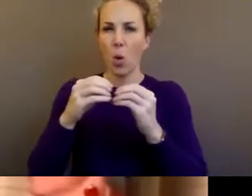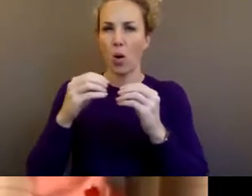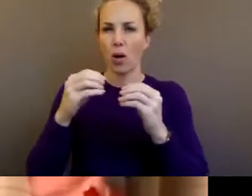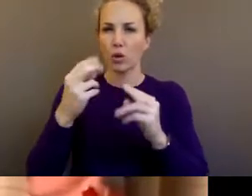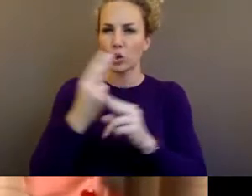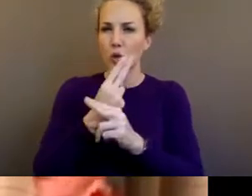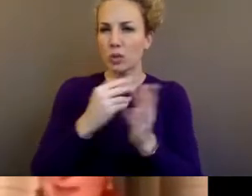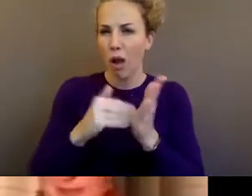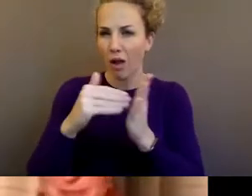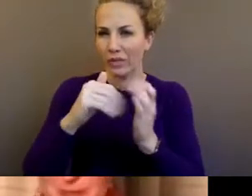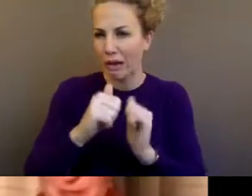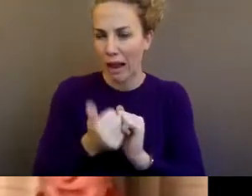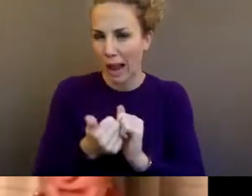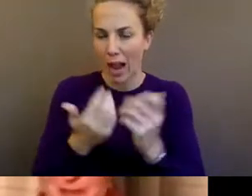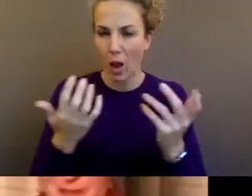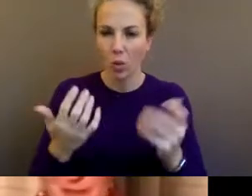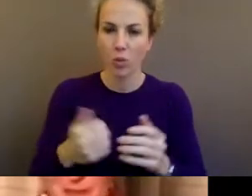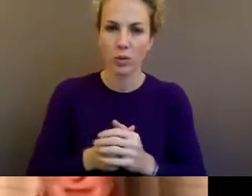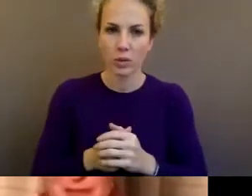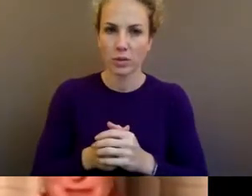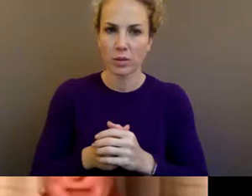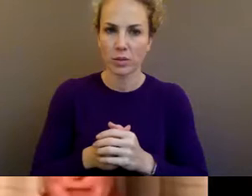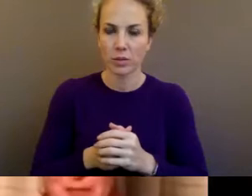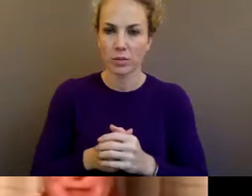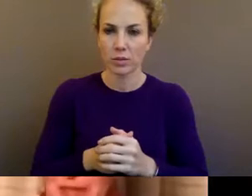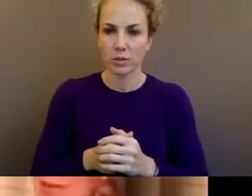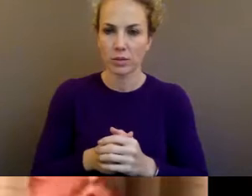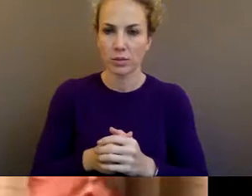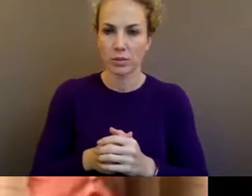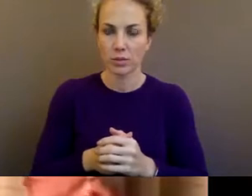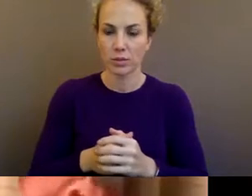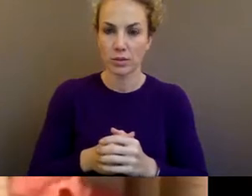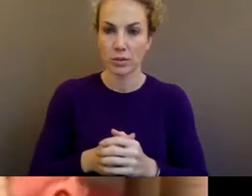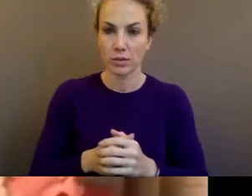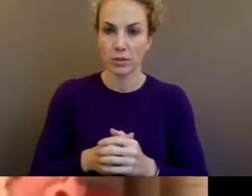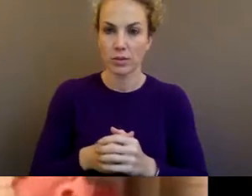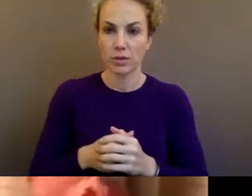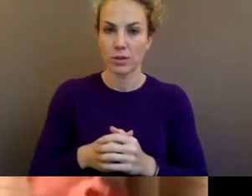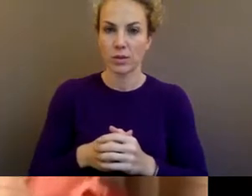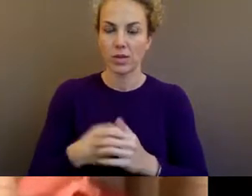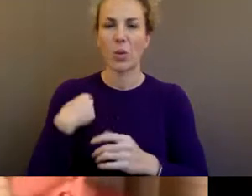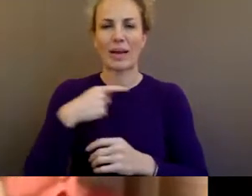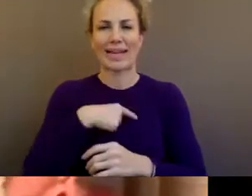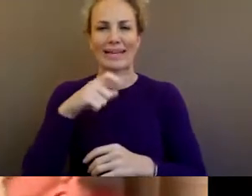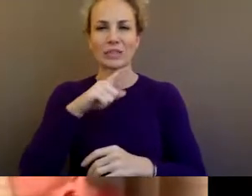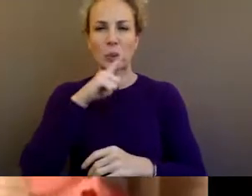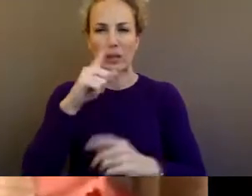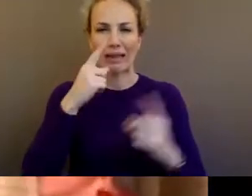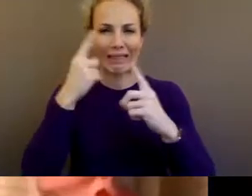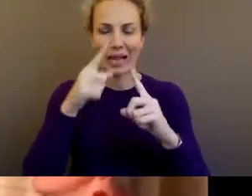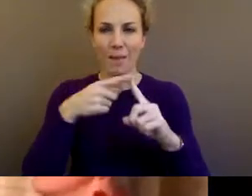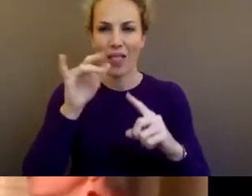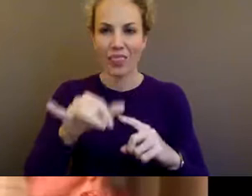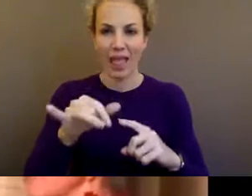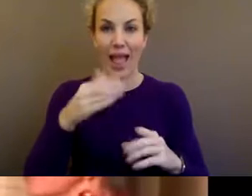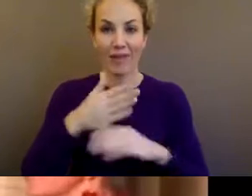used? Well, I would like us to really think about that, because I think it should be.